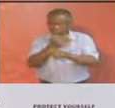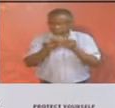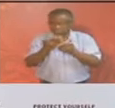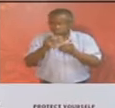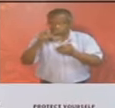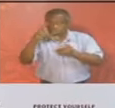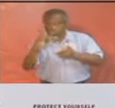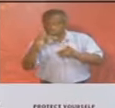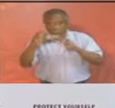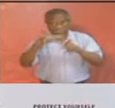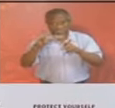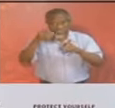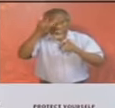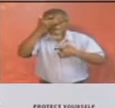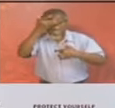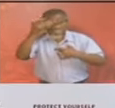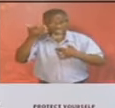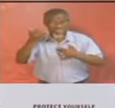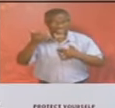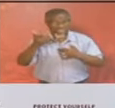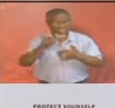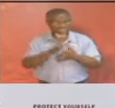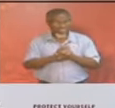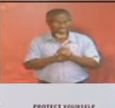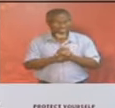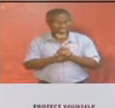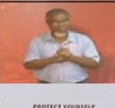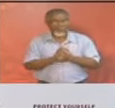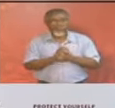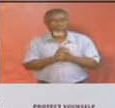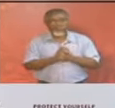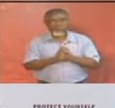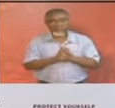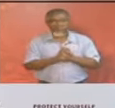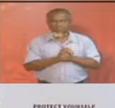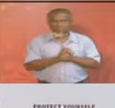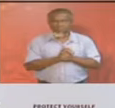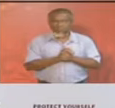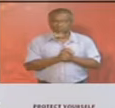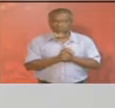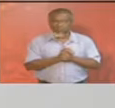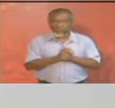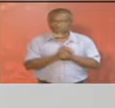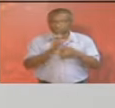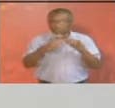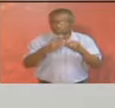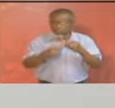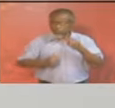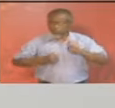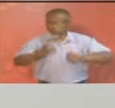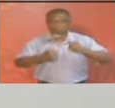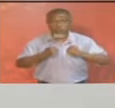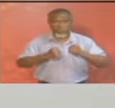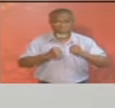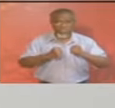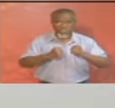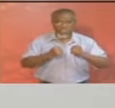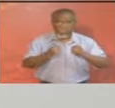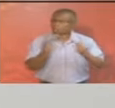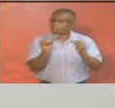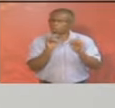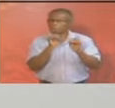Okay, so quickly with respect to sport, no one that we have been interviewing or in contact with so far